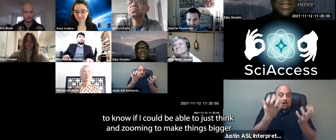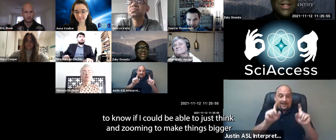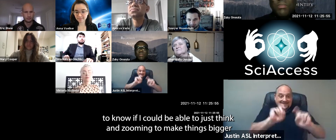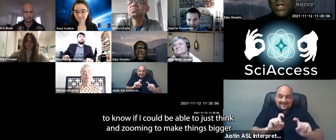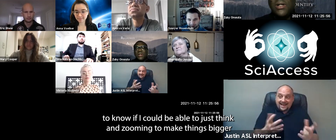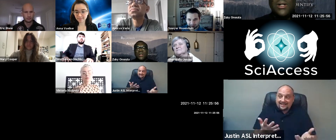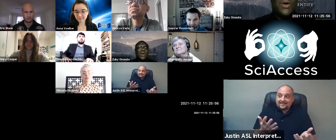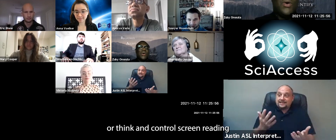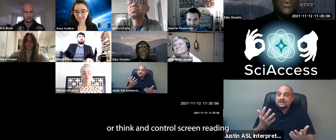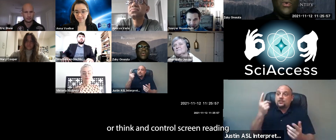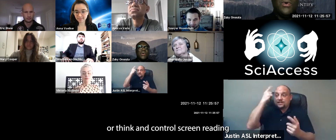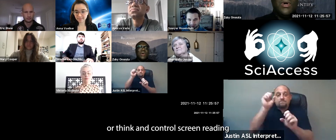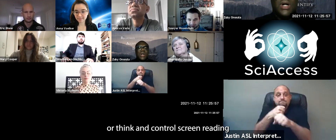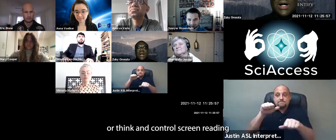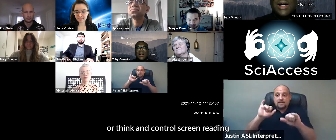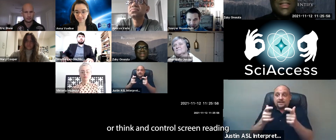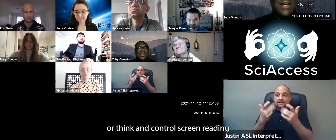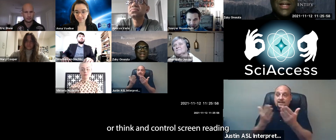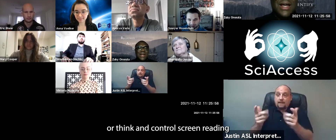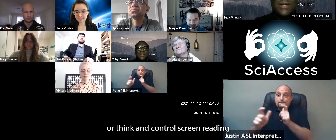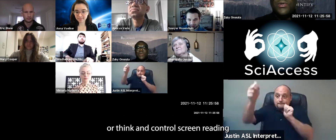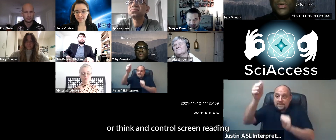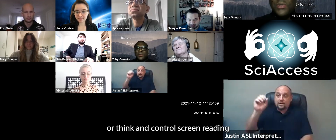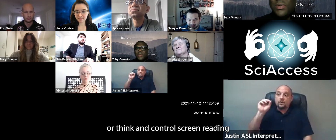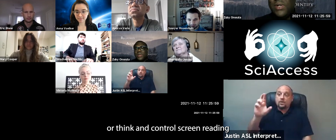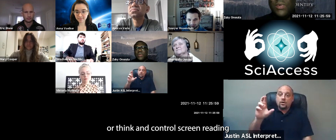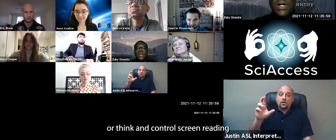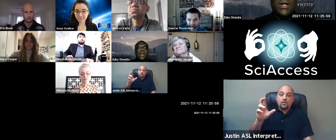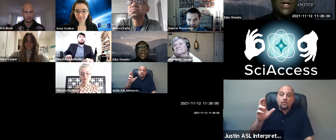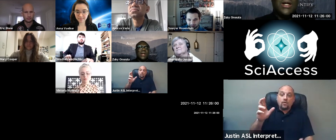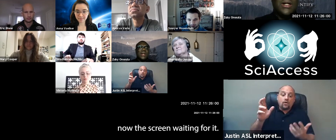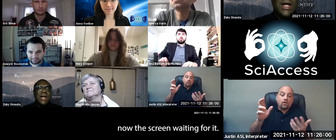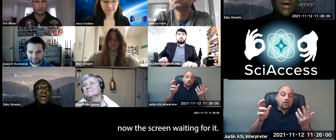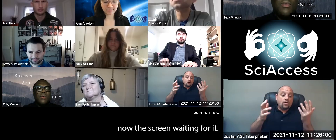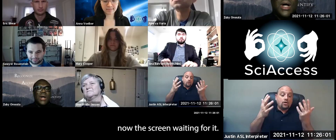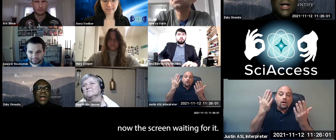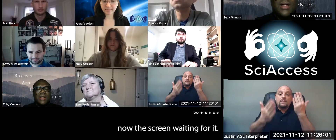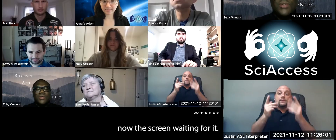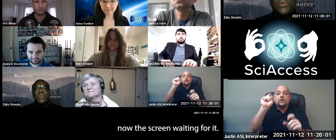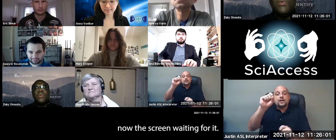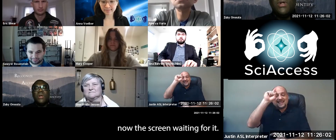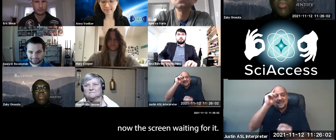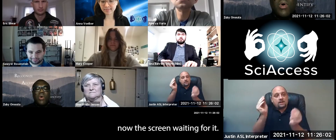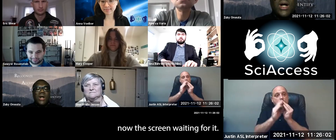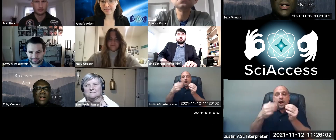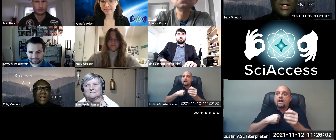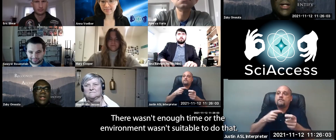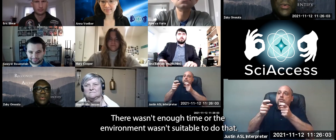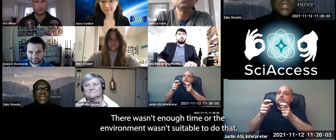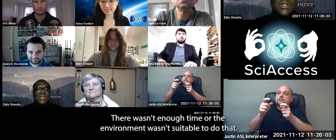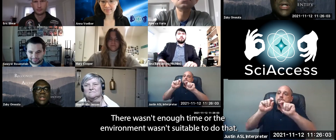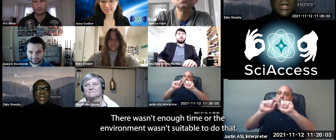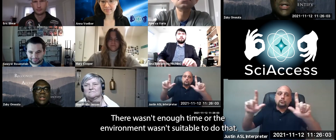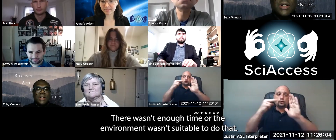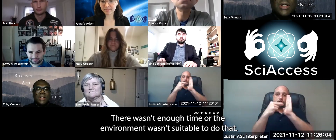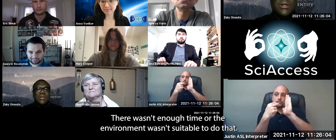make things bigger, or think and control screen reading. Now, the screen reading part, there